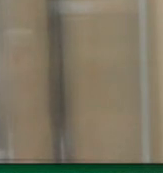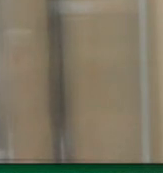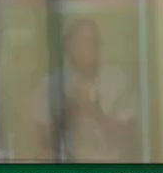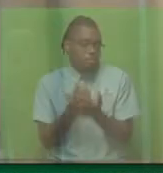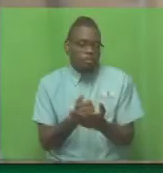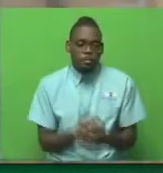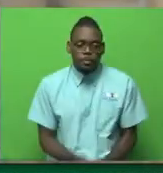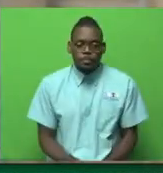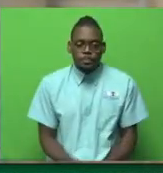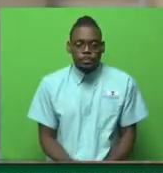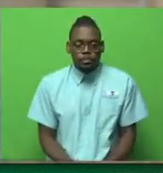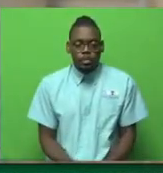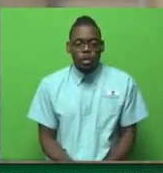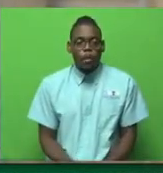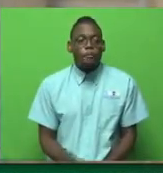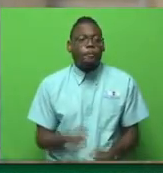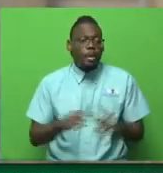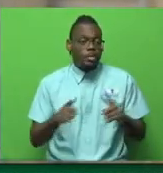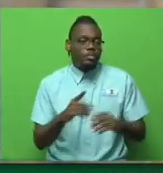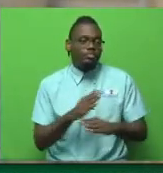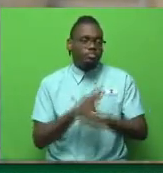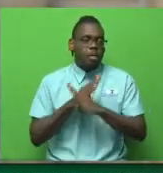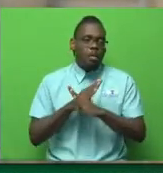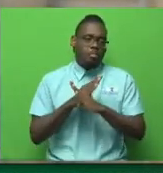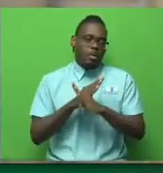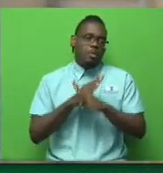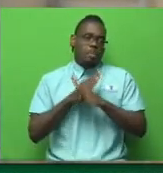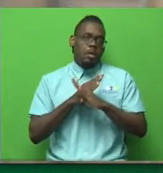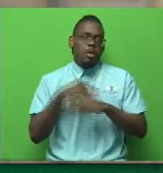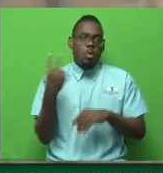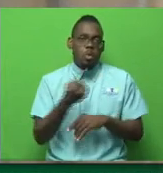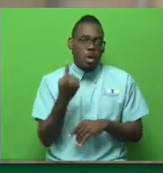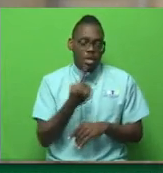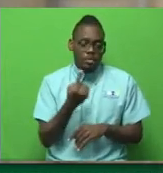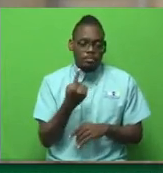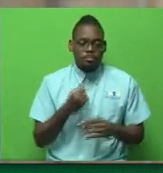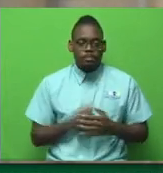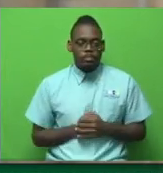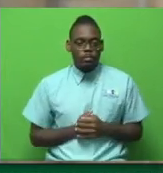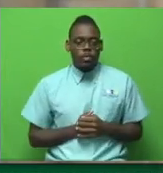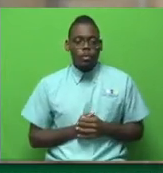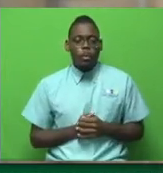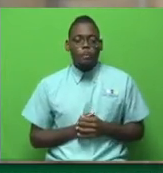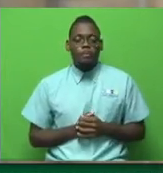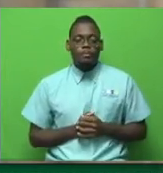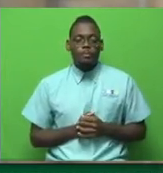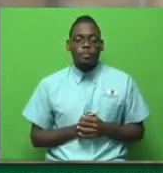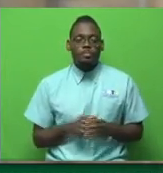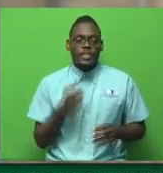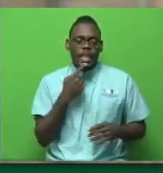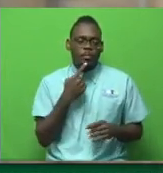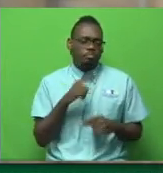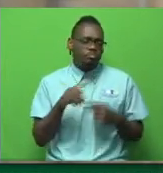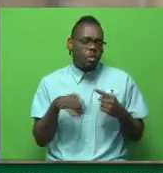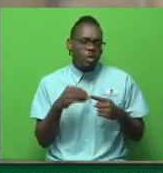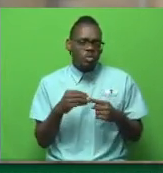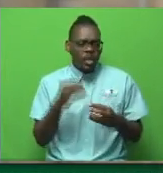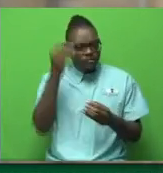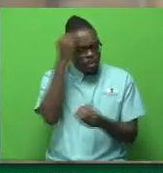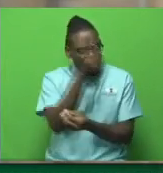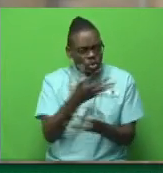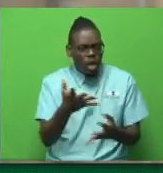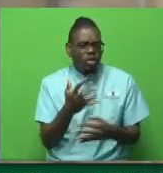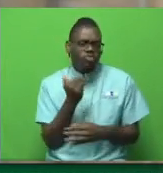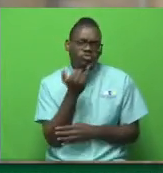and to obstruct let me Begin by dealing with some of the misinformation that we heard here today I begin with the